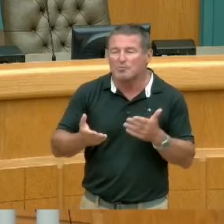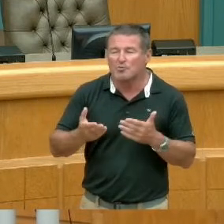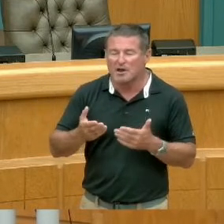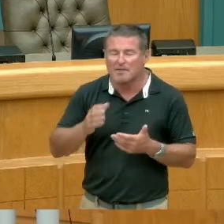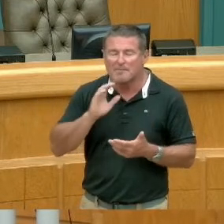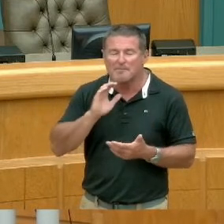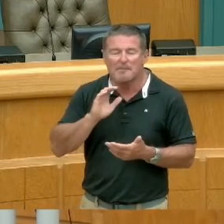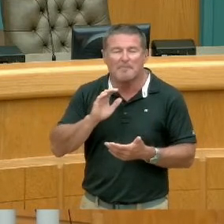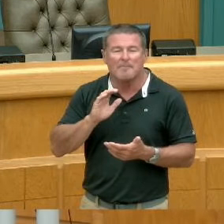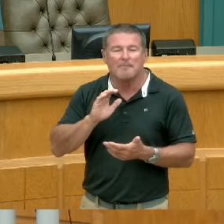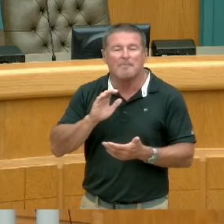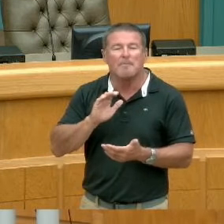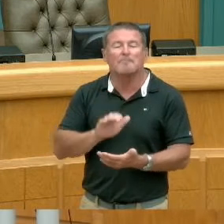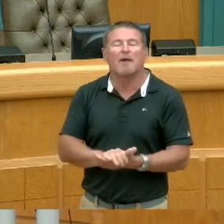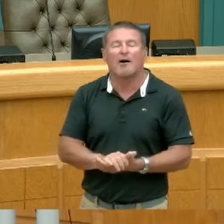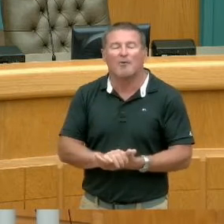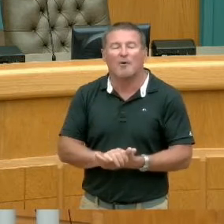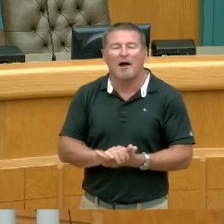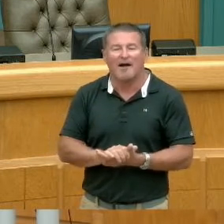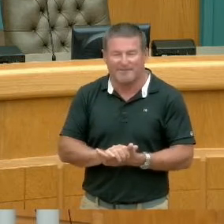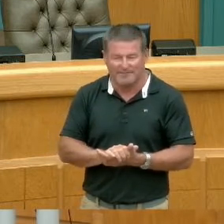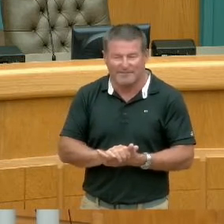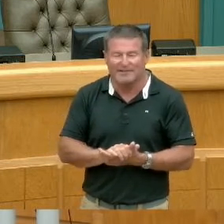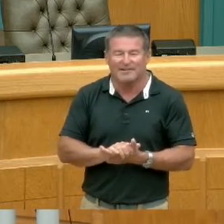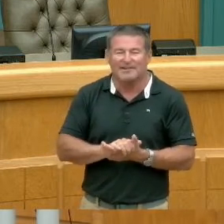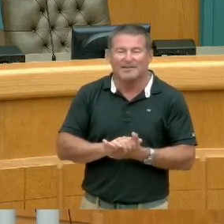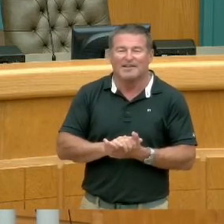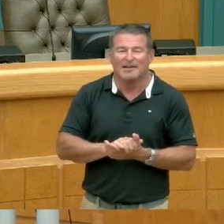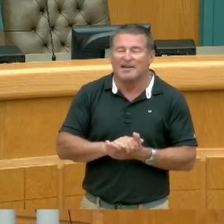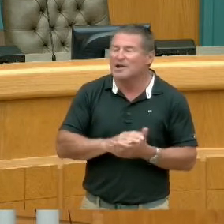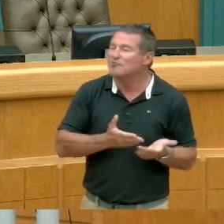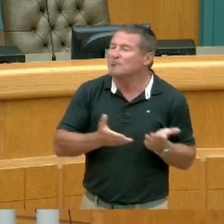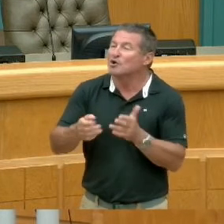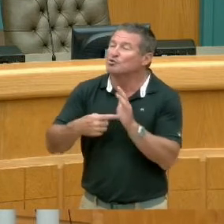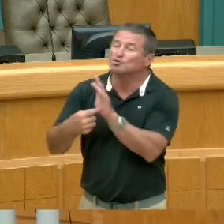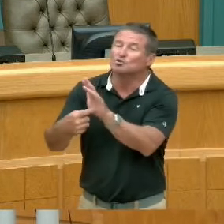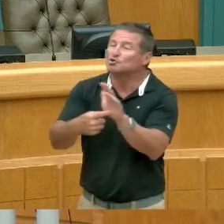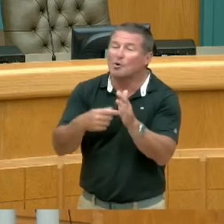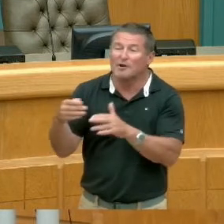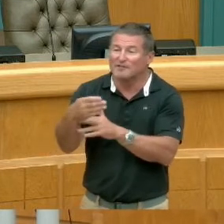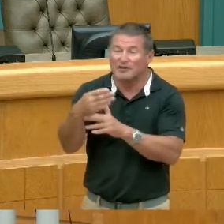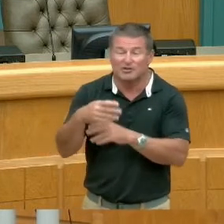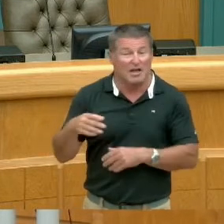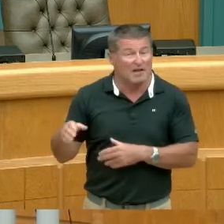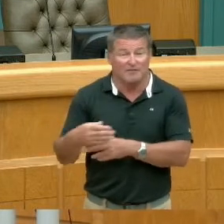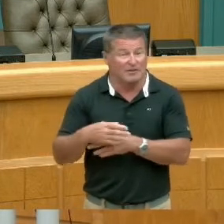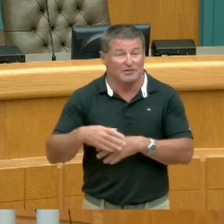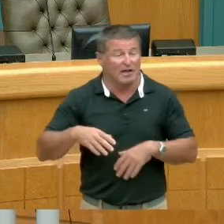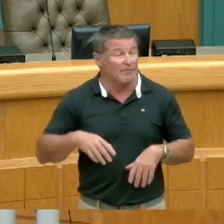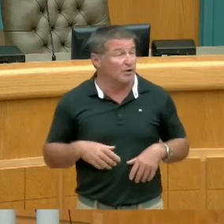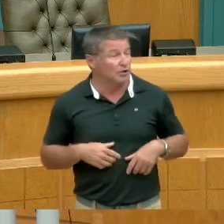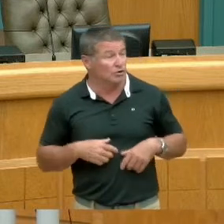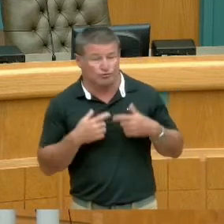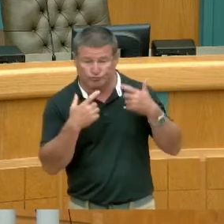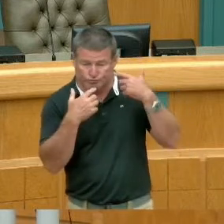the fish relaxing. They haven't paid much attention to this whole mess for the last 2 months, so they ought to be rested. But